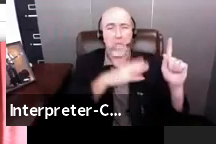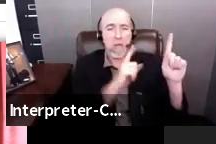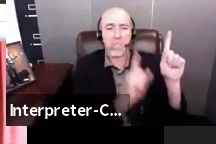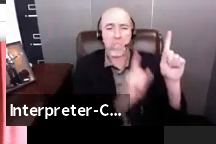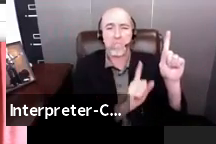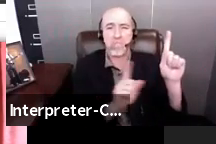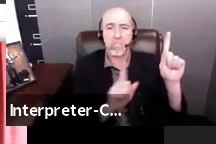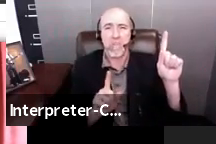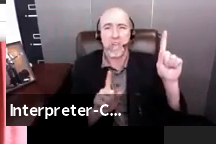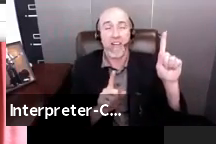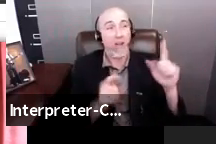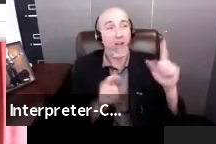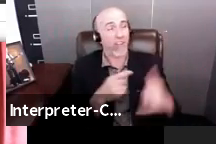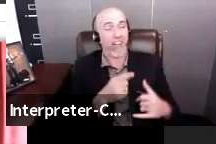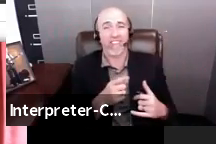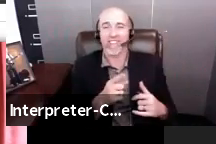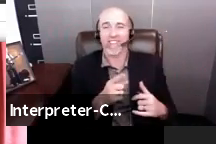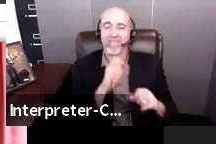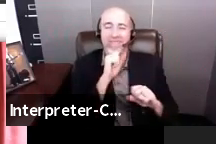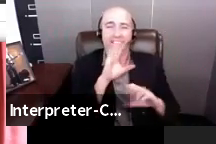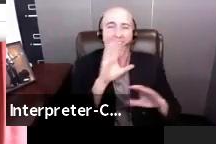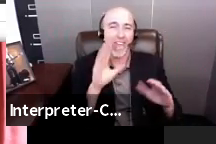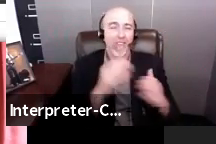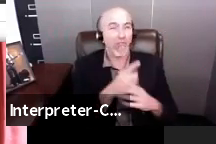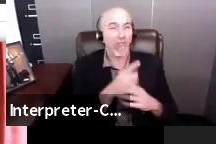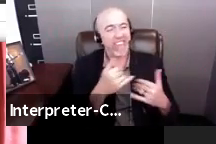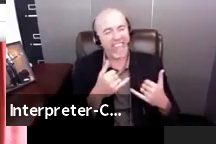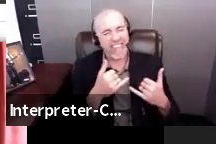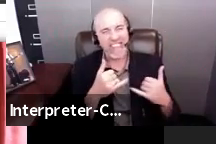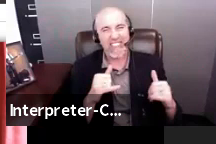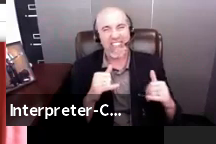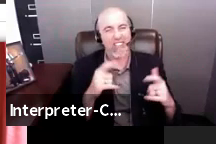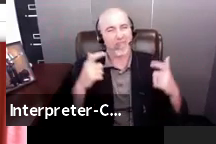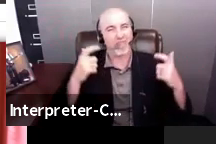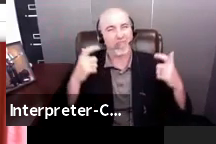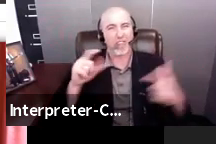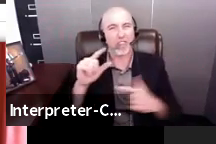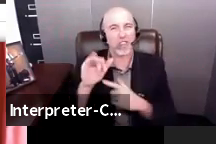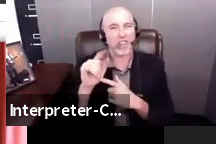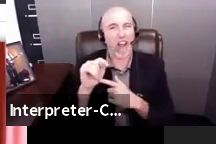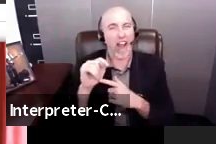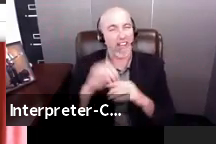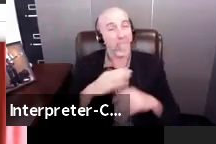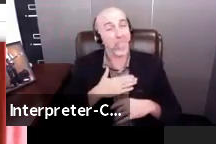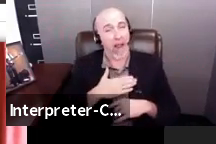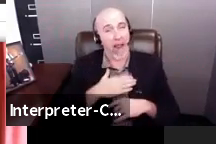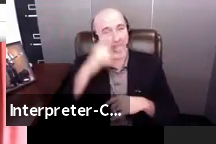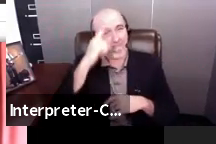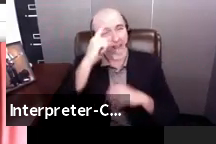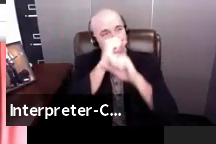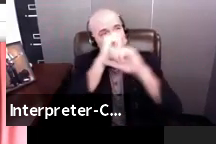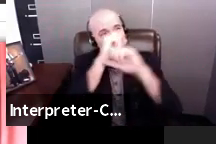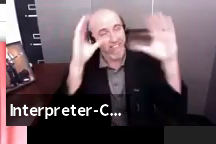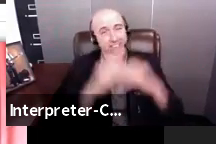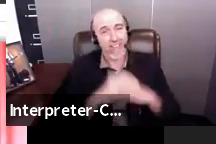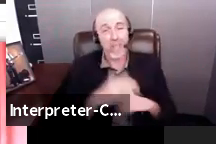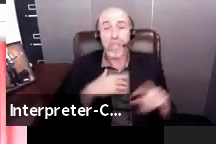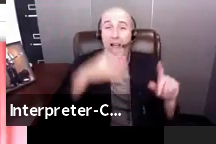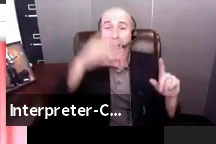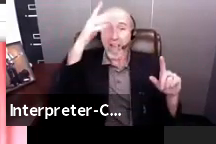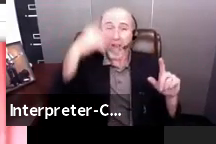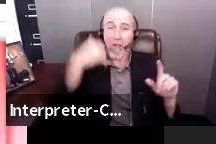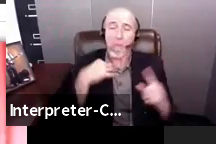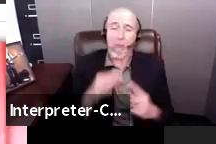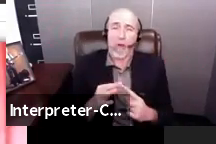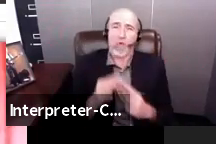has changed. He remains that giant in my mind. My dad, Justin, had the unique ability to